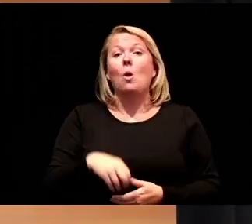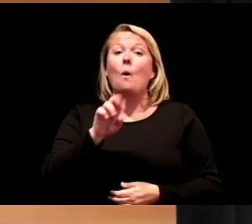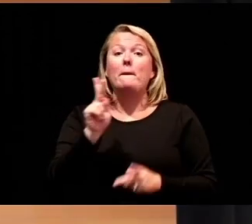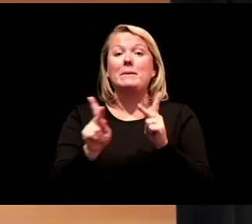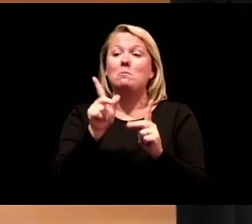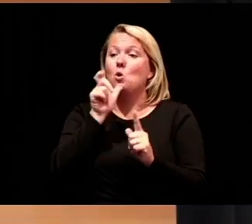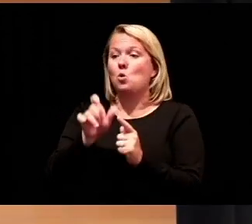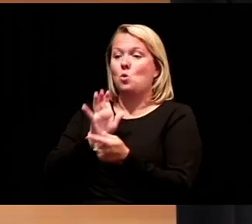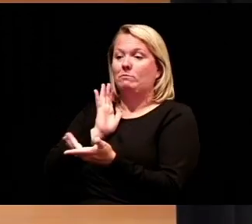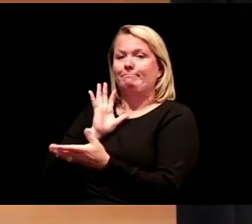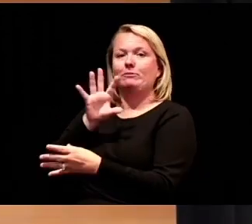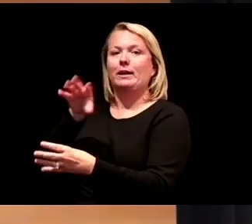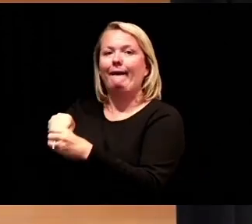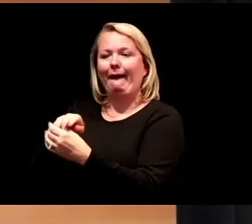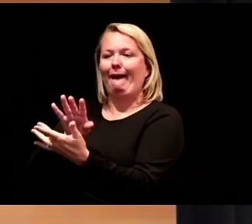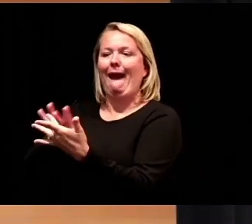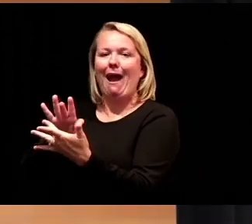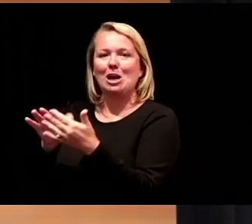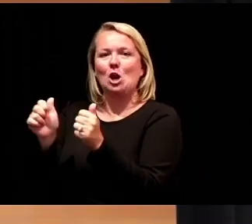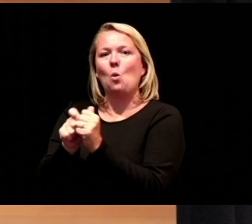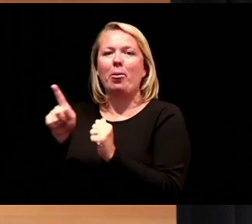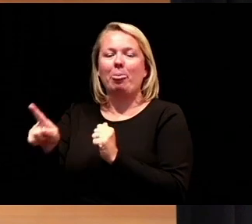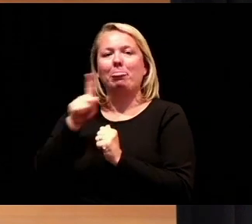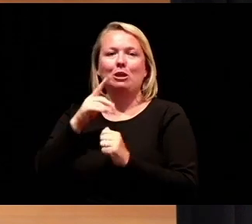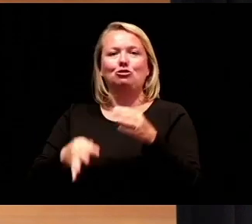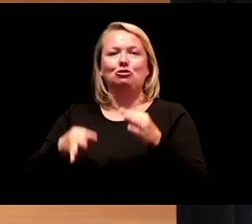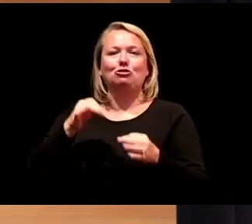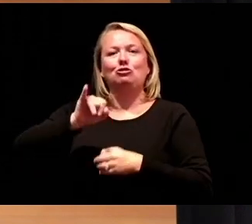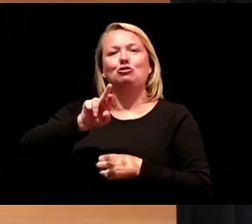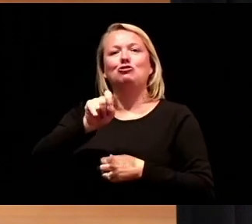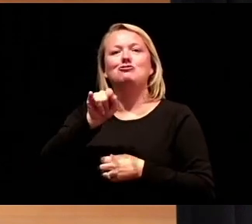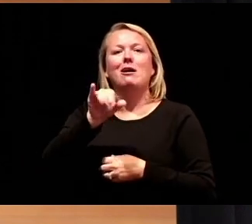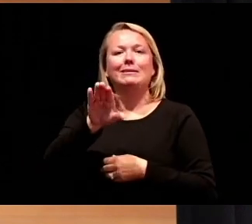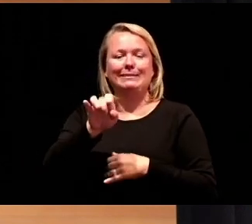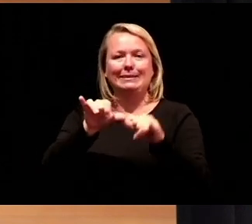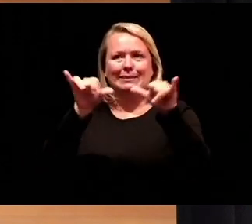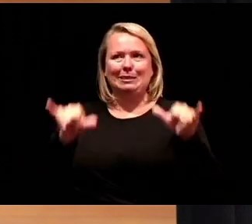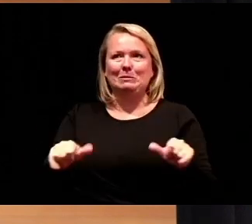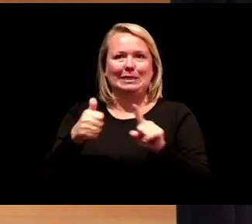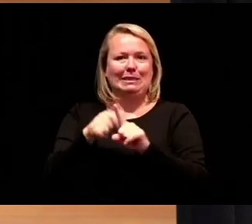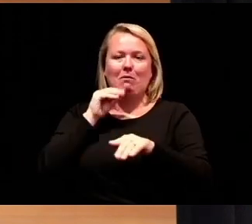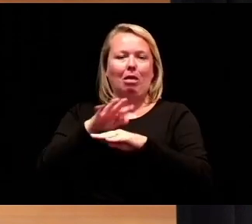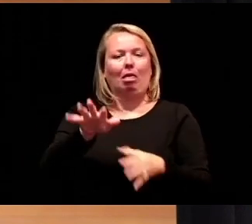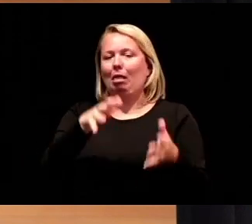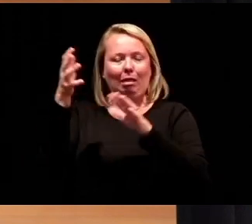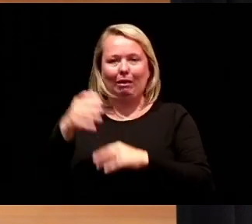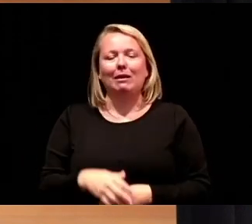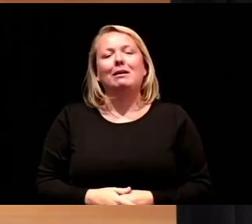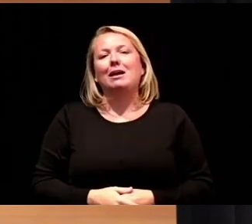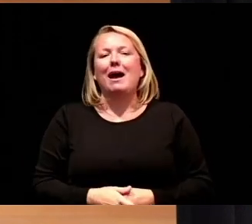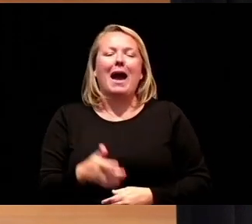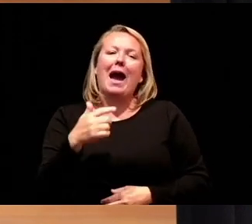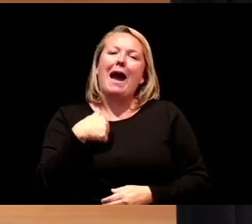I don't have Steve's passion or his inhuman ability to remember all the details in his head. I don't know how he